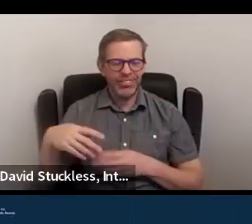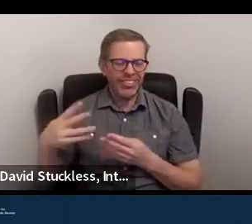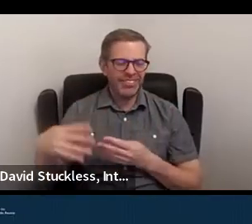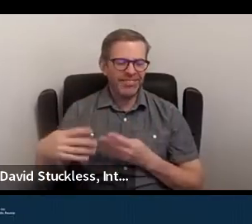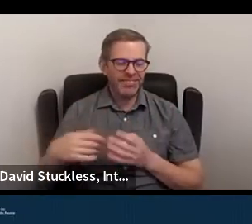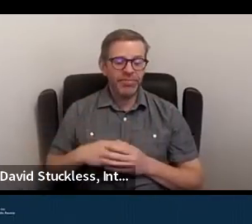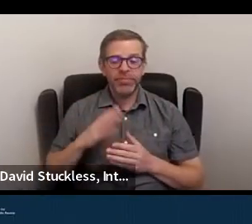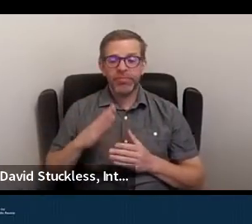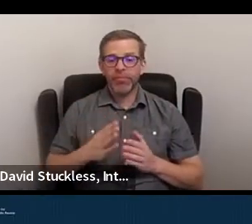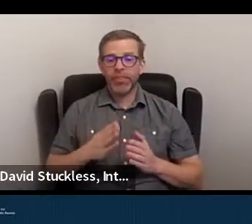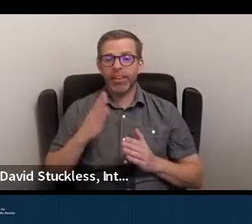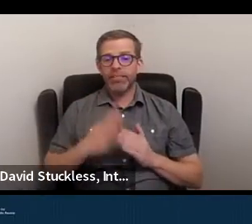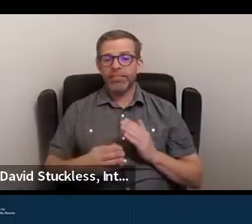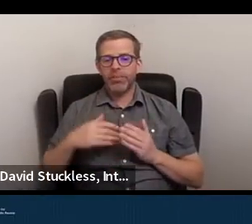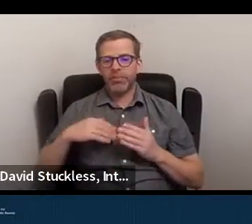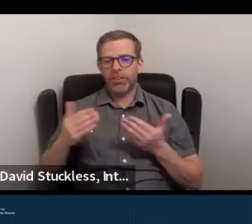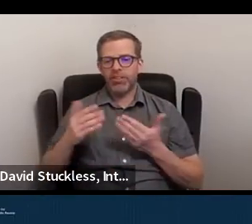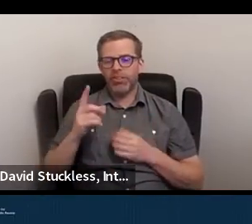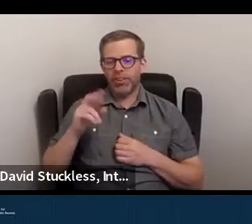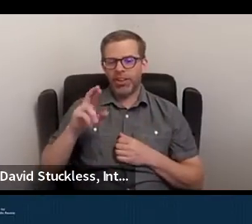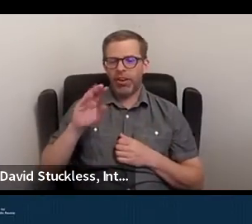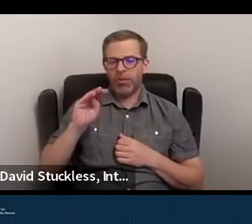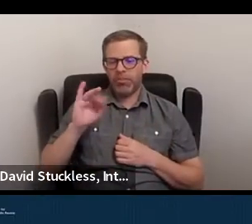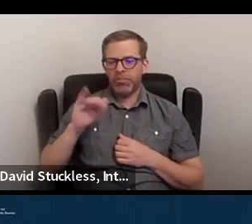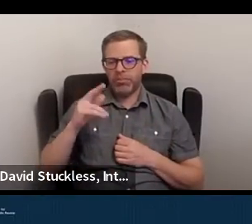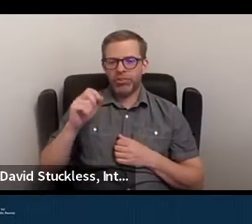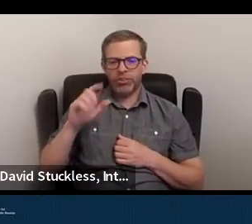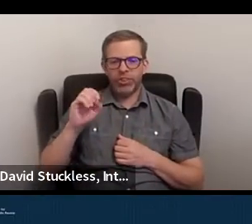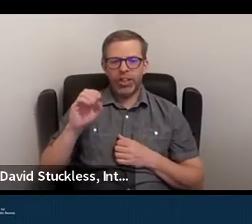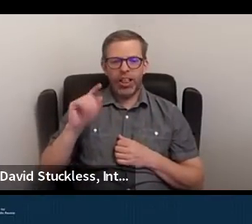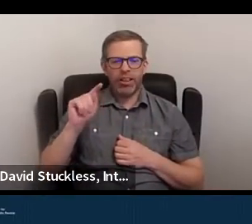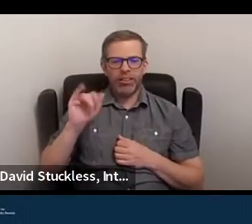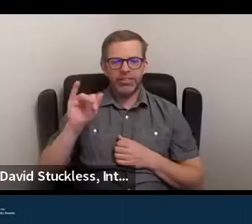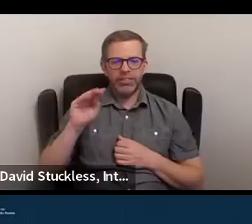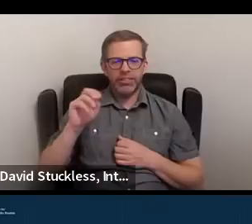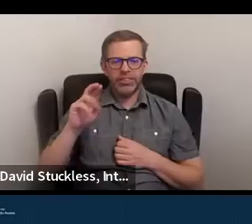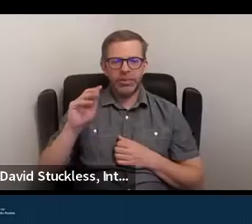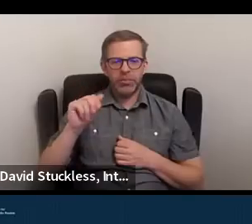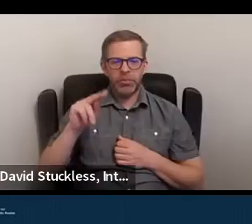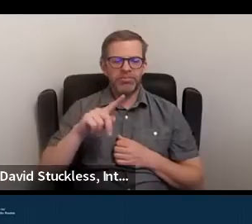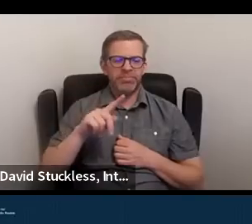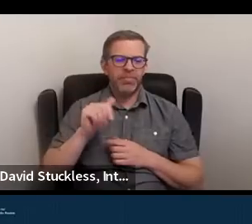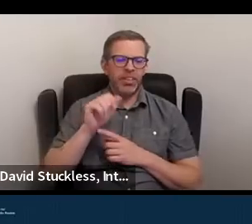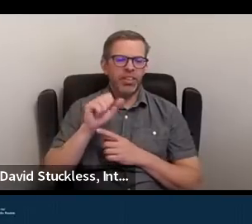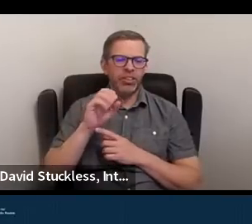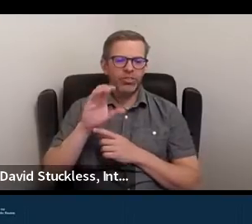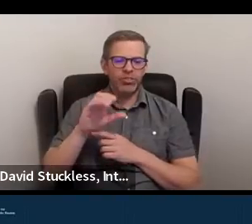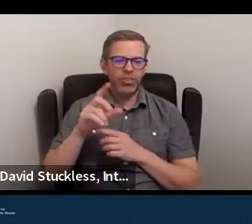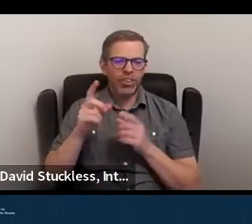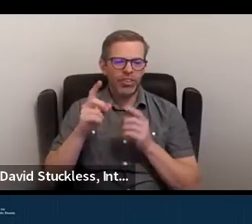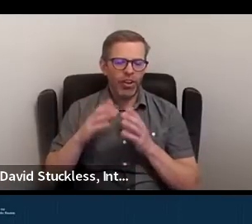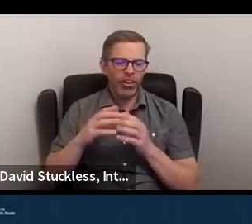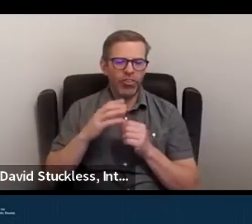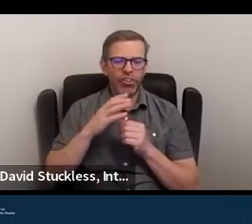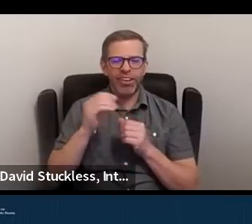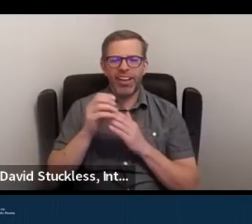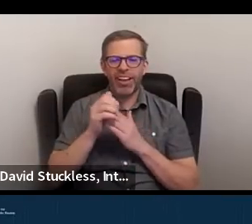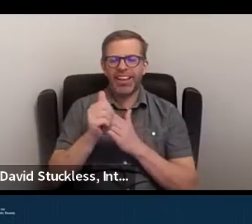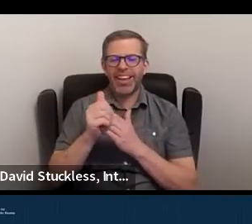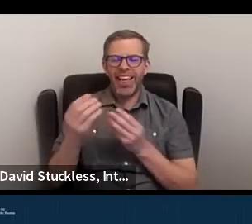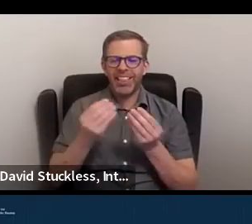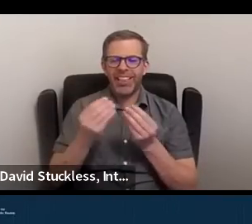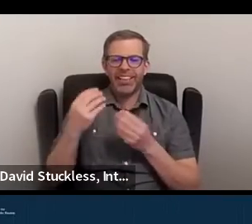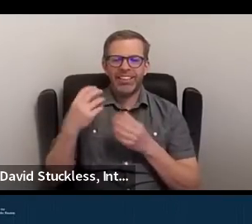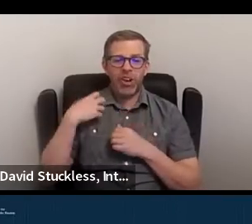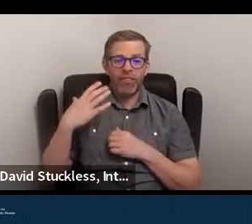then finally, I would like to introduce Dr. Michelle Timmerman. She is Associate Director and Guide Liaison Officer within